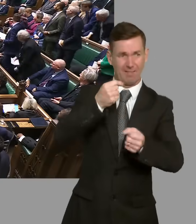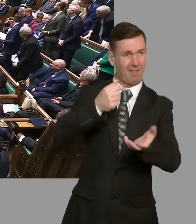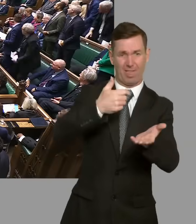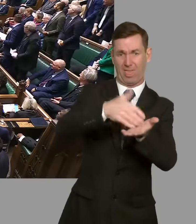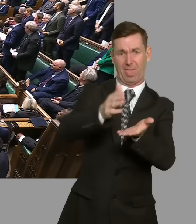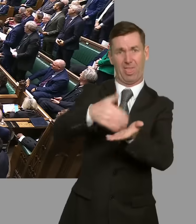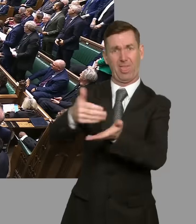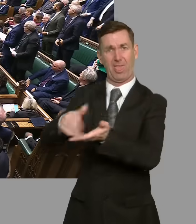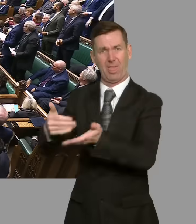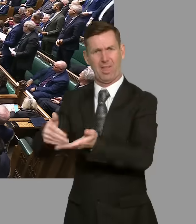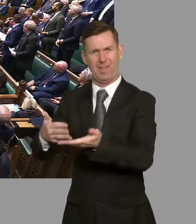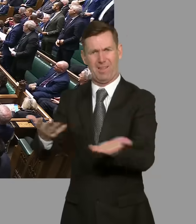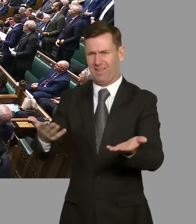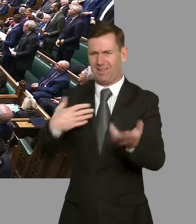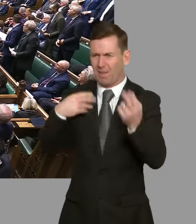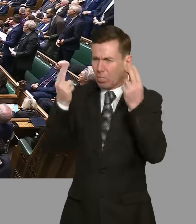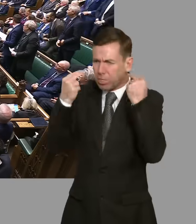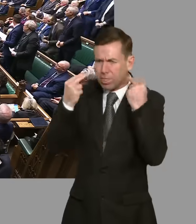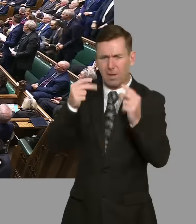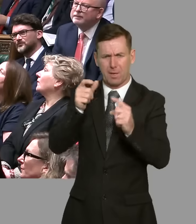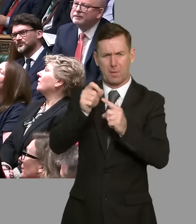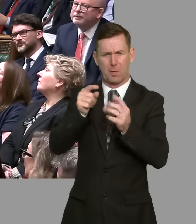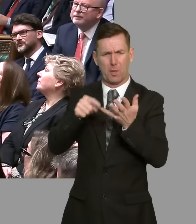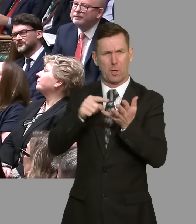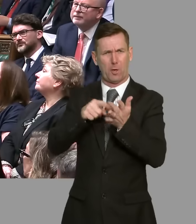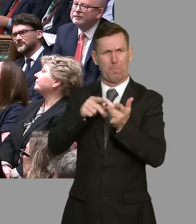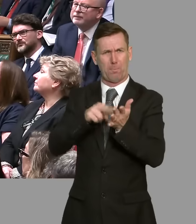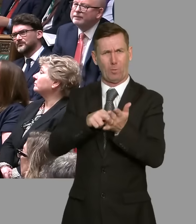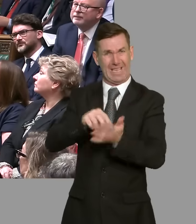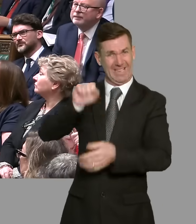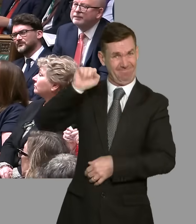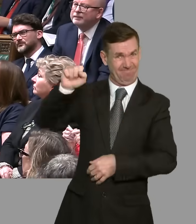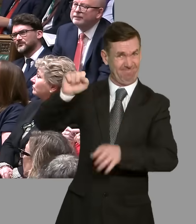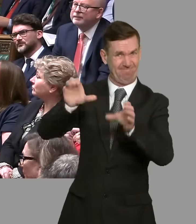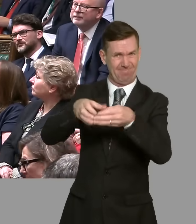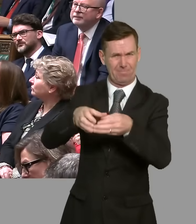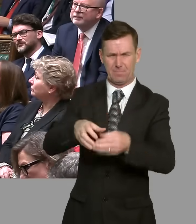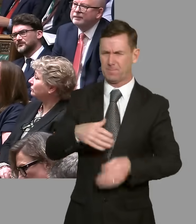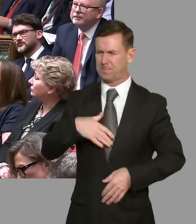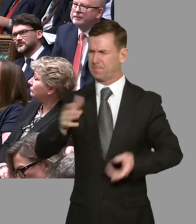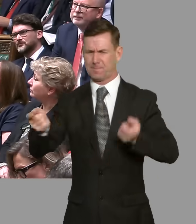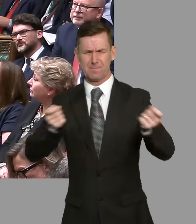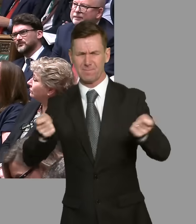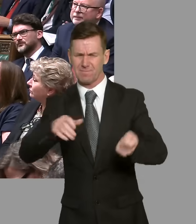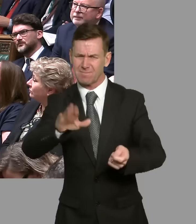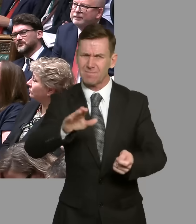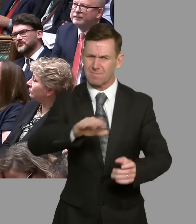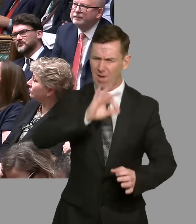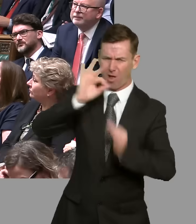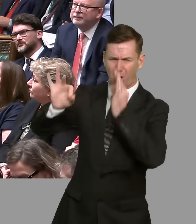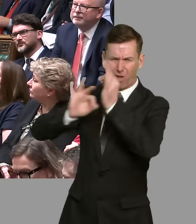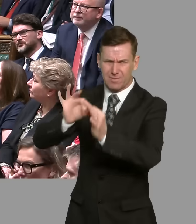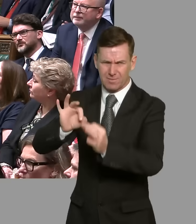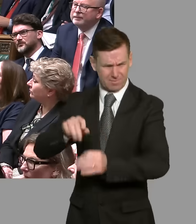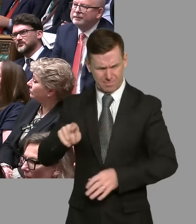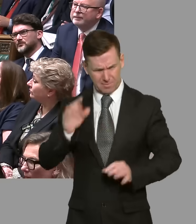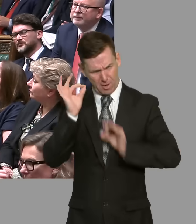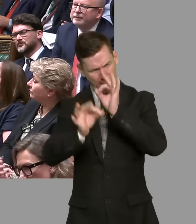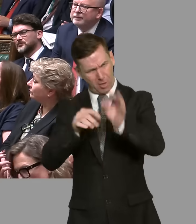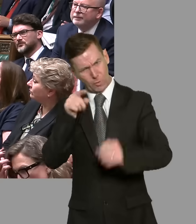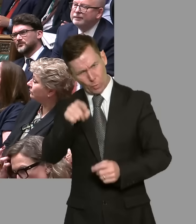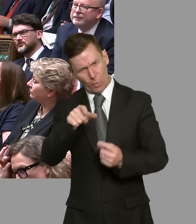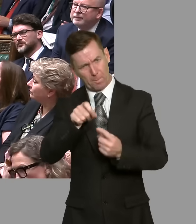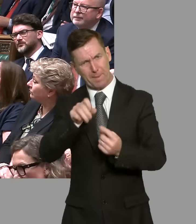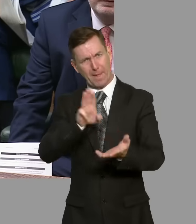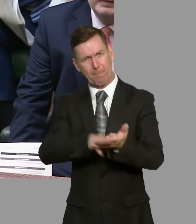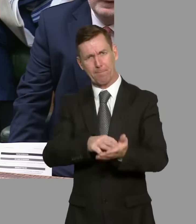Douglas McAllister. Thank you, Mr Speaker. West Dunbartonshire is set to benefit from record UK Labour government investment. £60